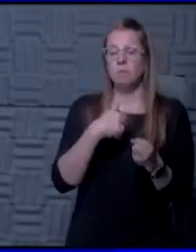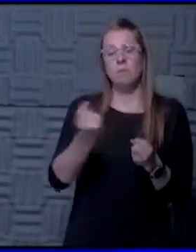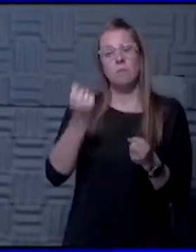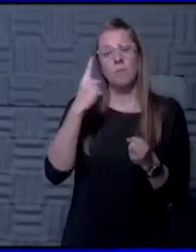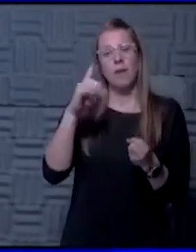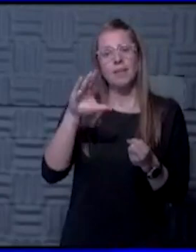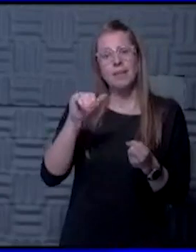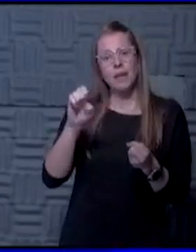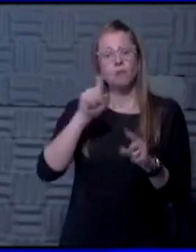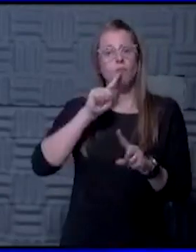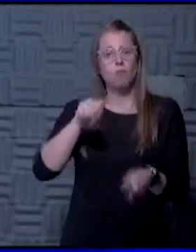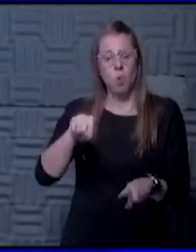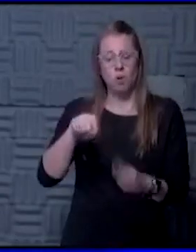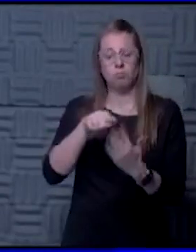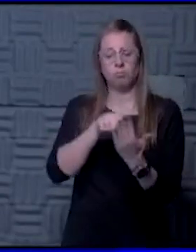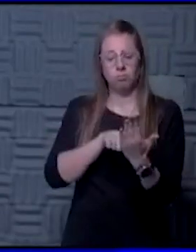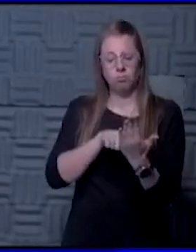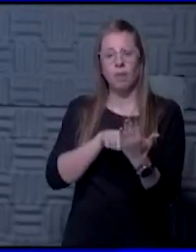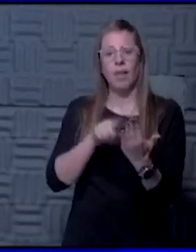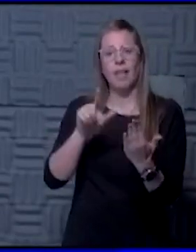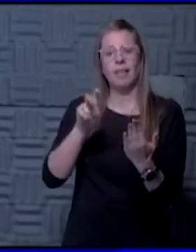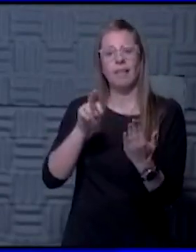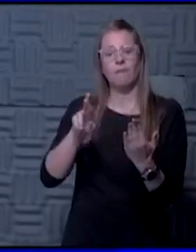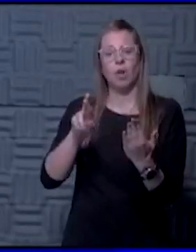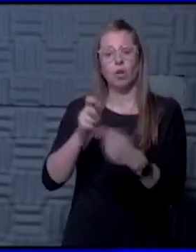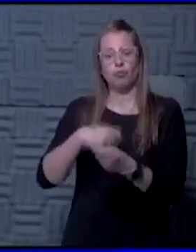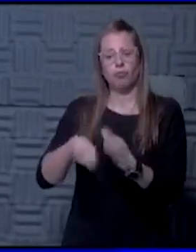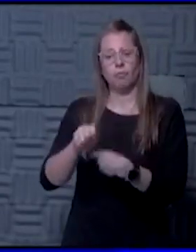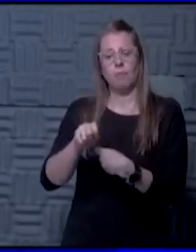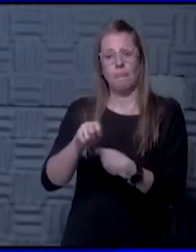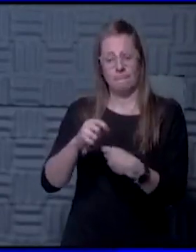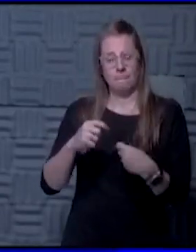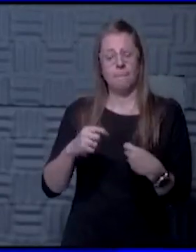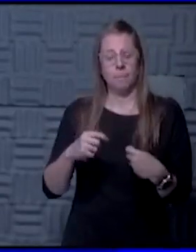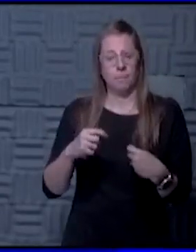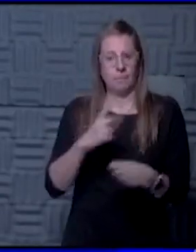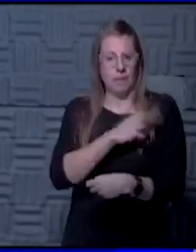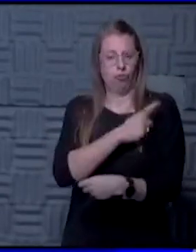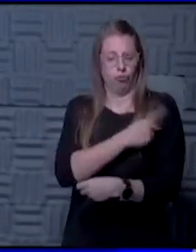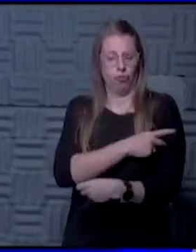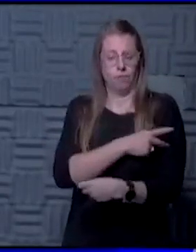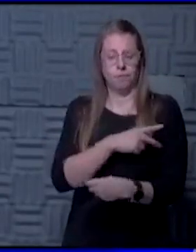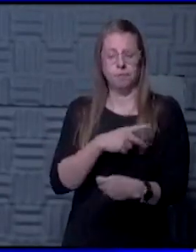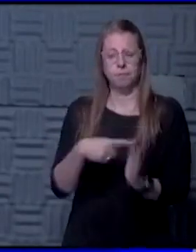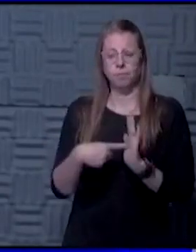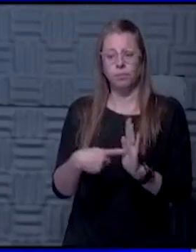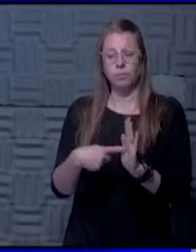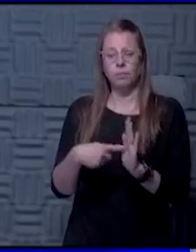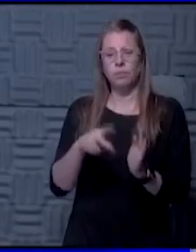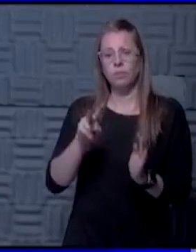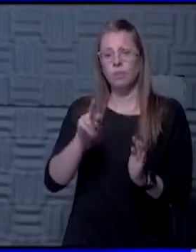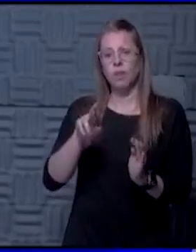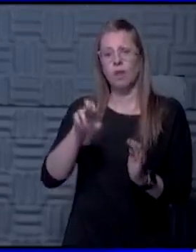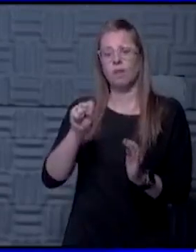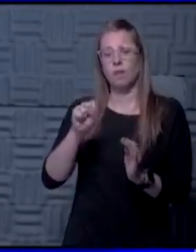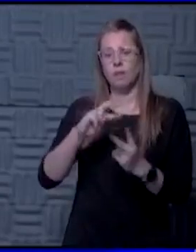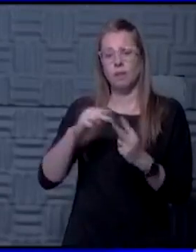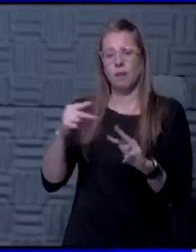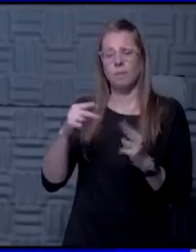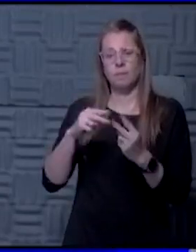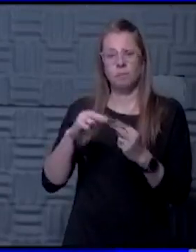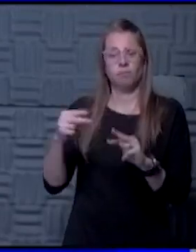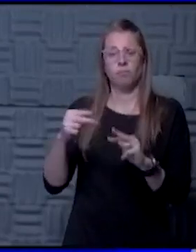report about a liver transplant patient, and they actually showed that they were shedding replication